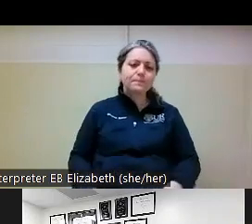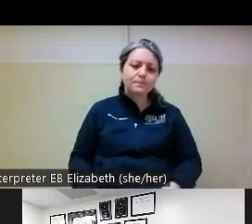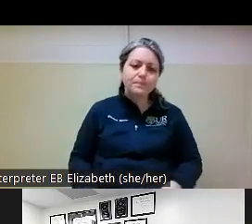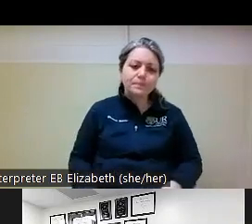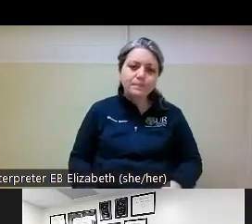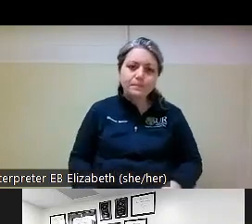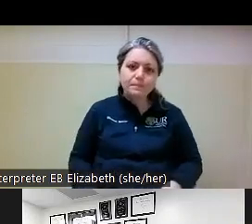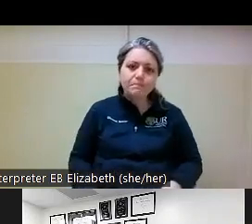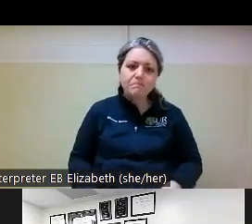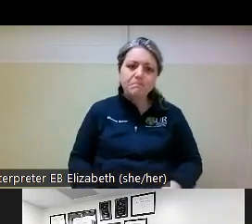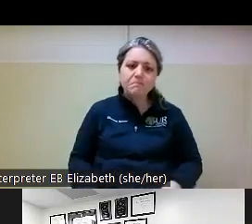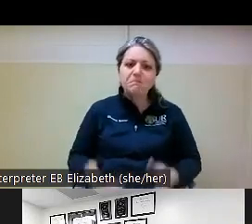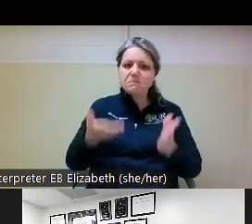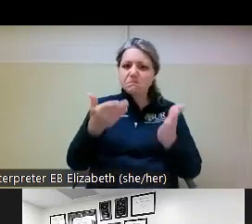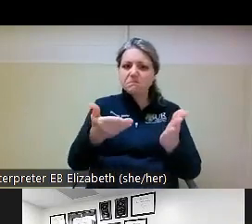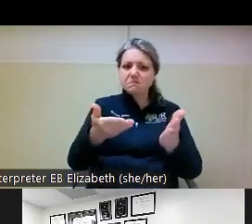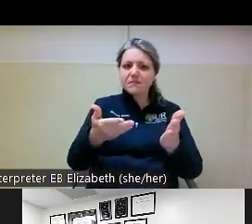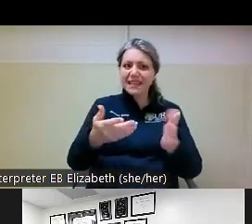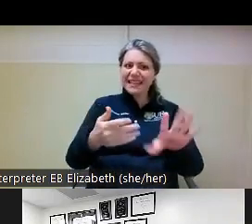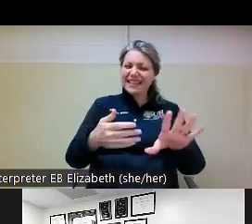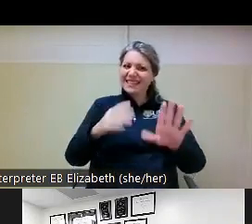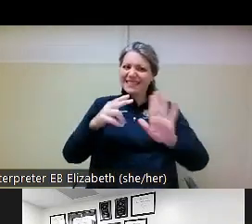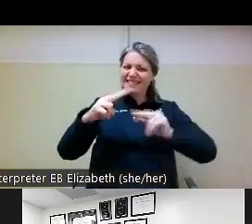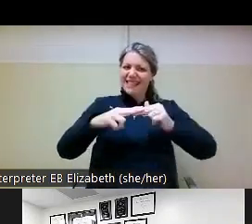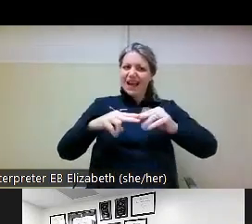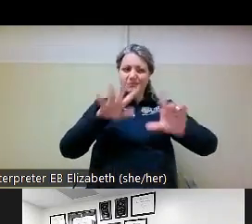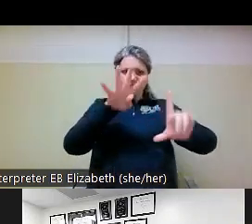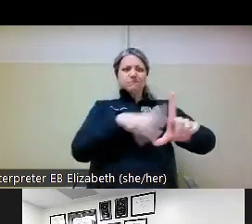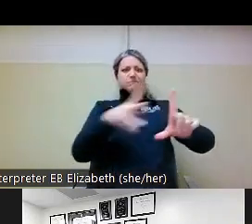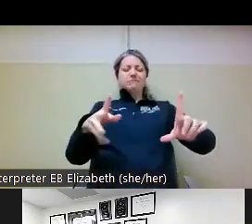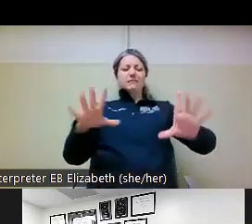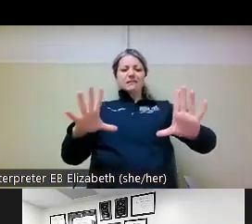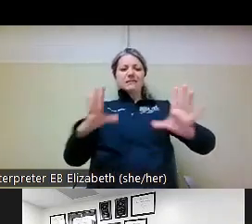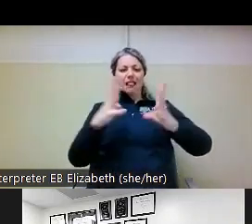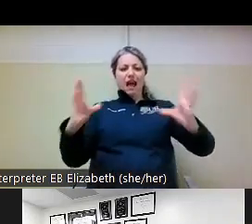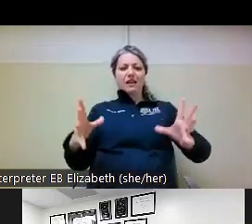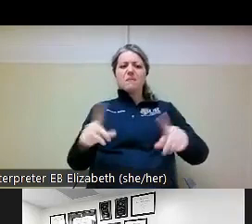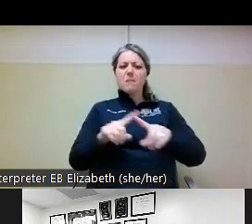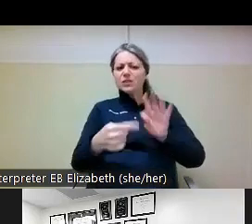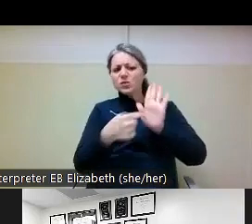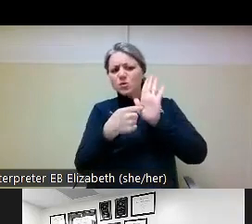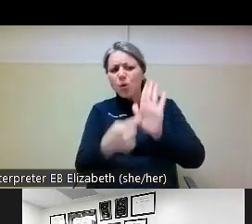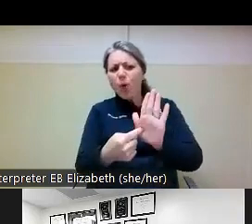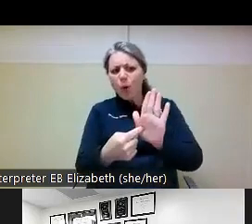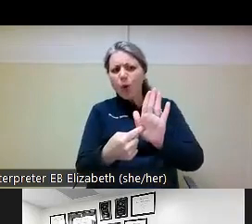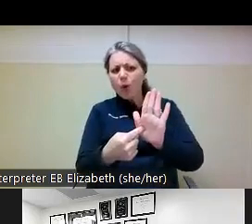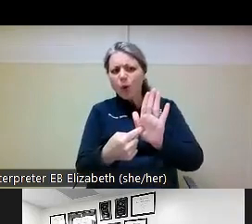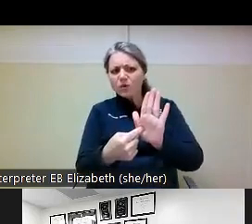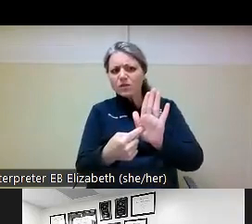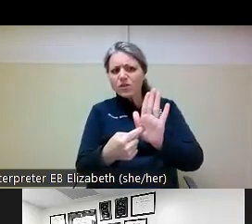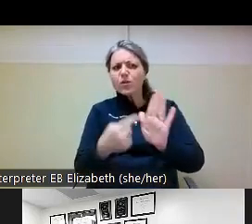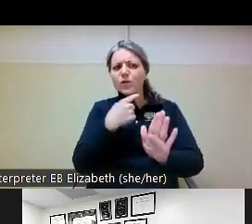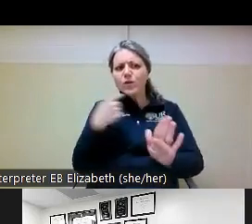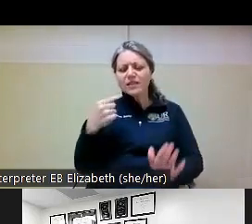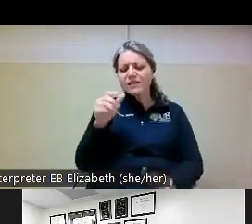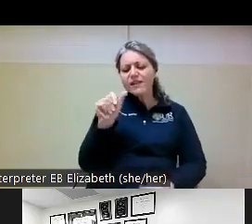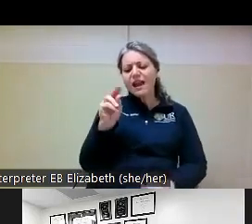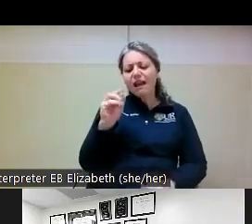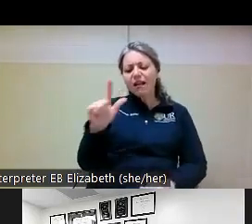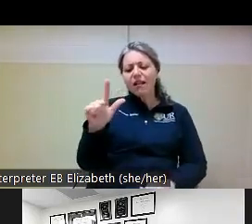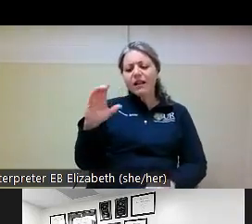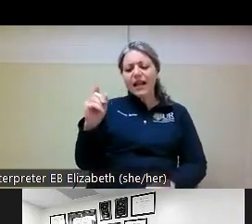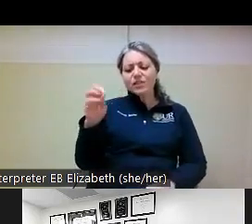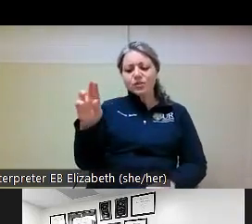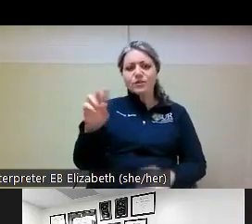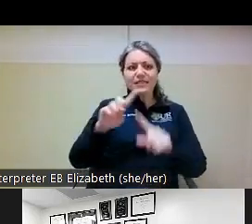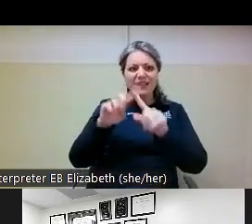So this is a rather busy slide, but what it does is it summarizes the risk of anal cancer in different patient